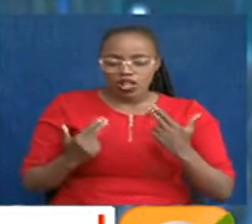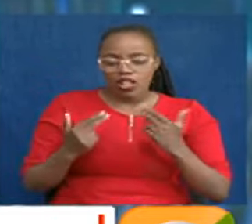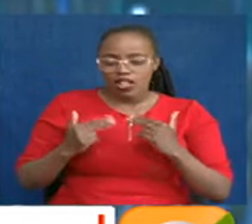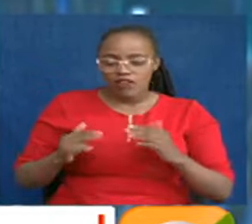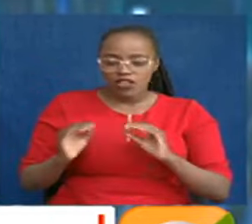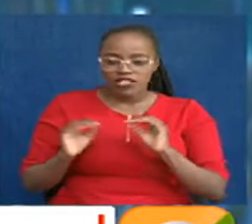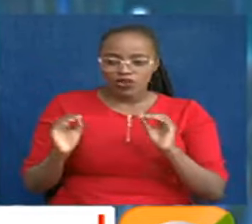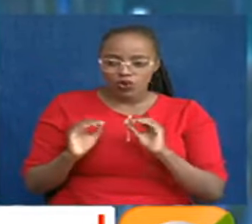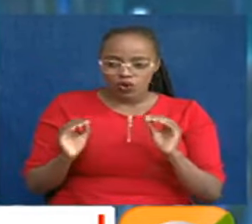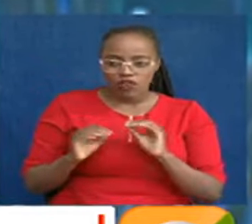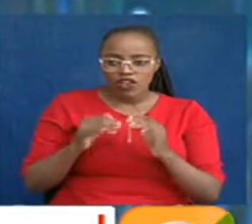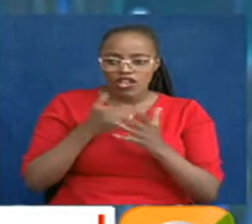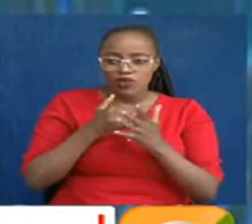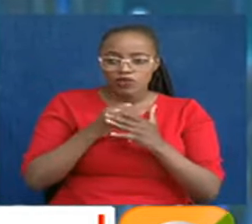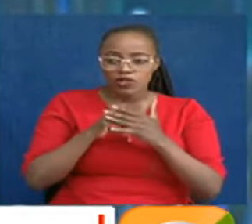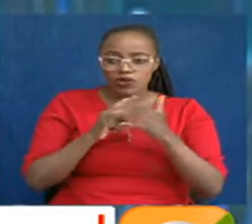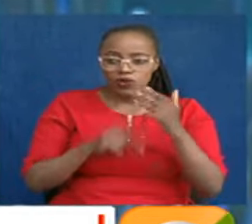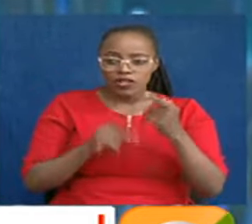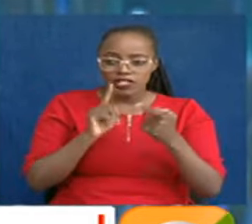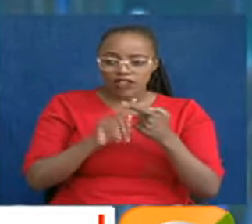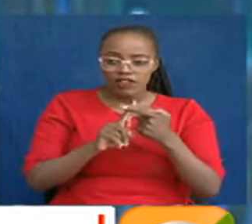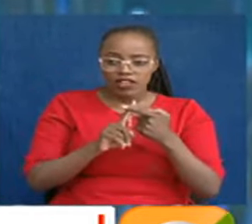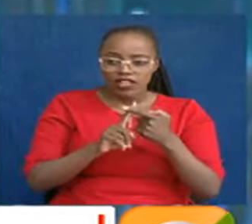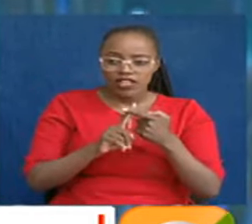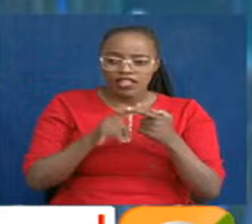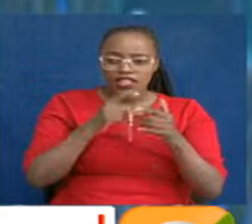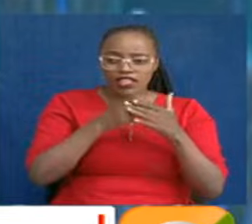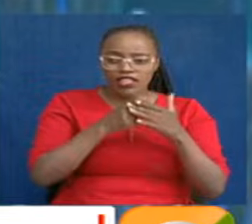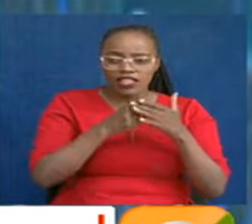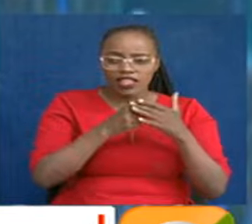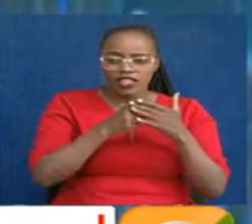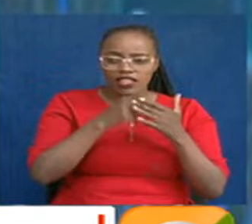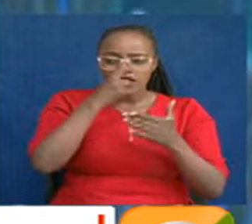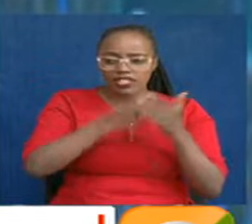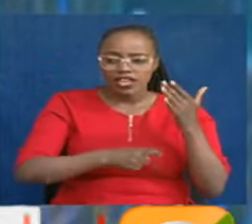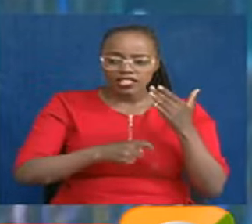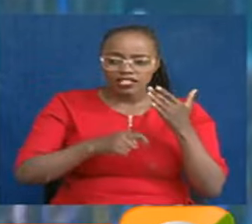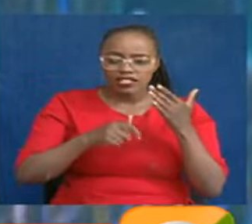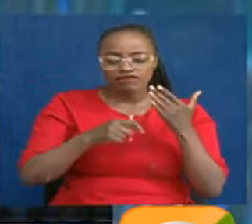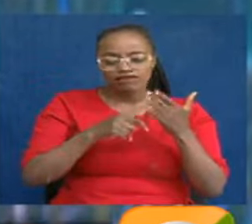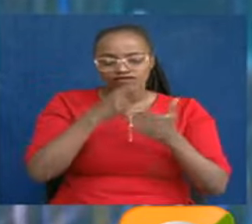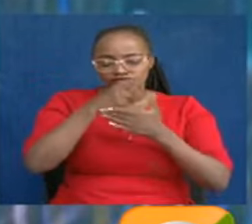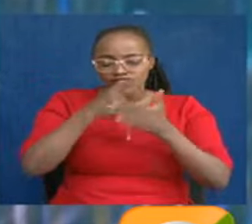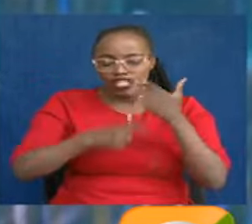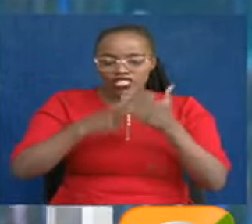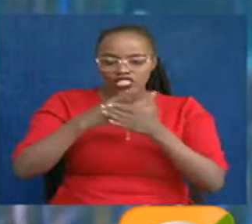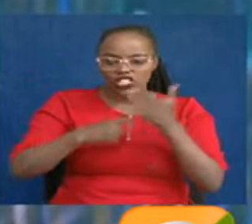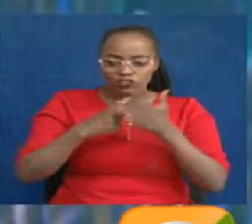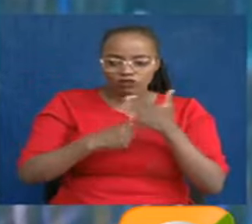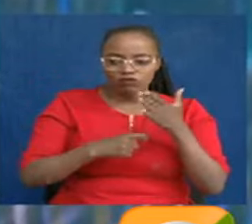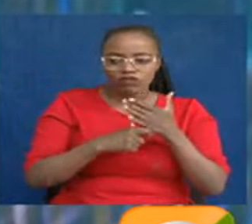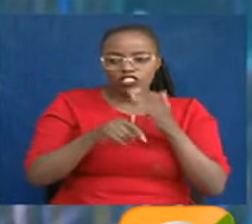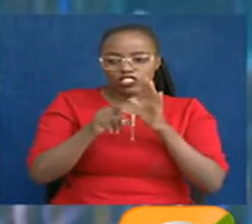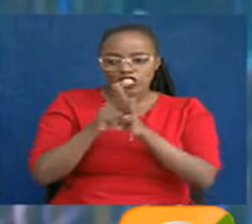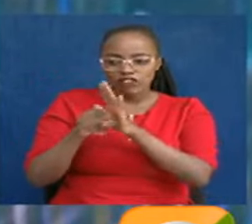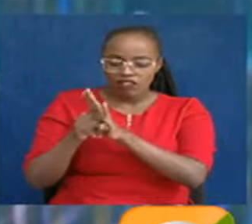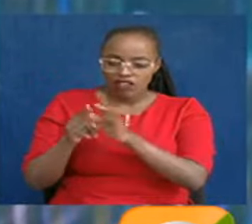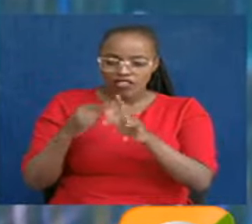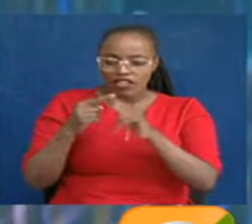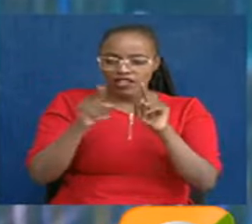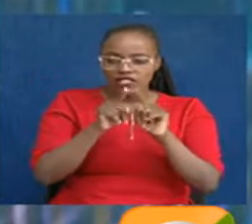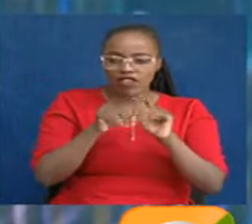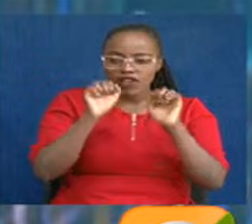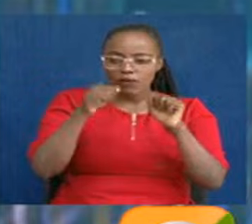And that includes tax reduction in taxes, and also ability